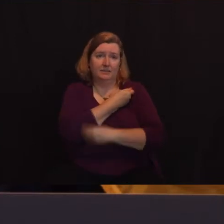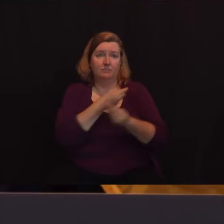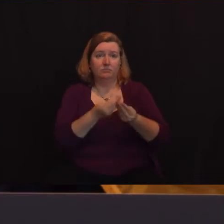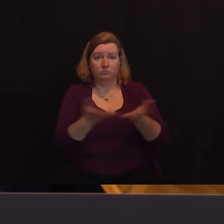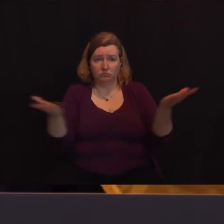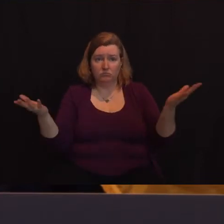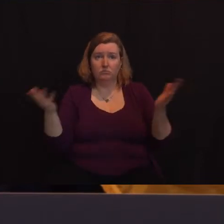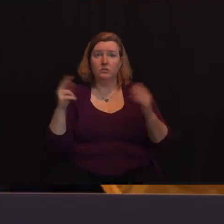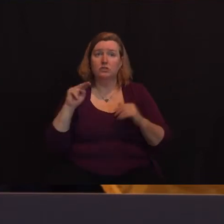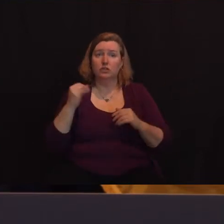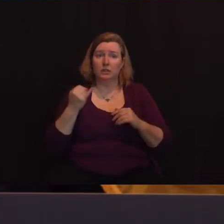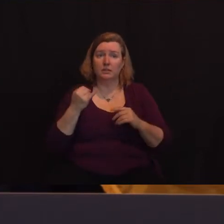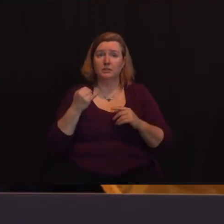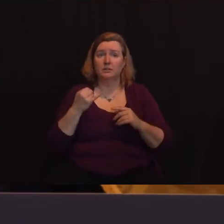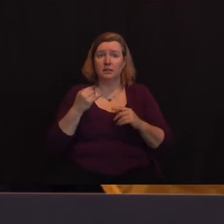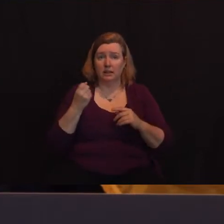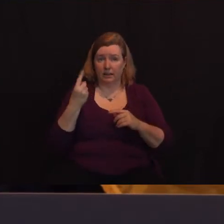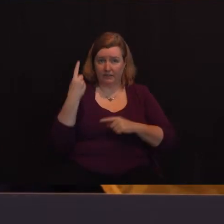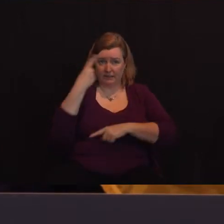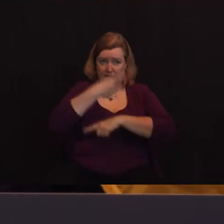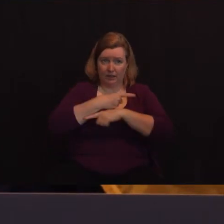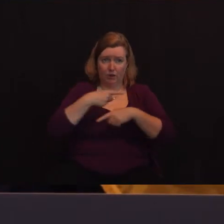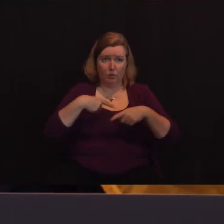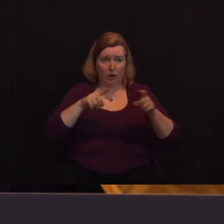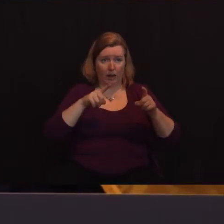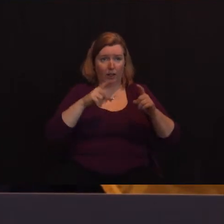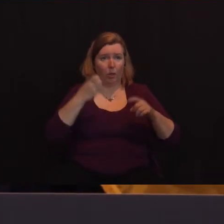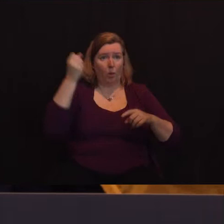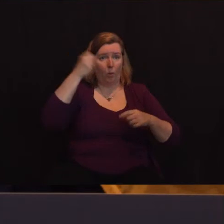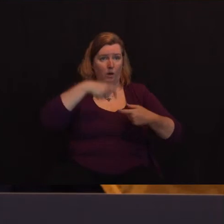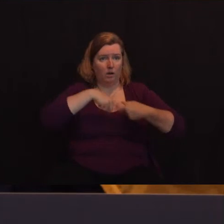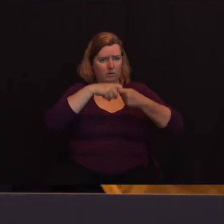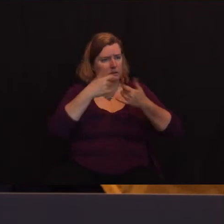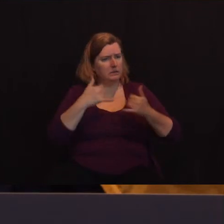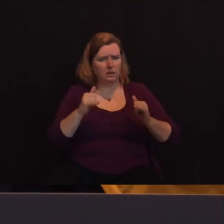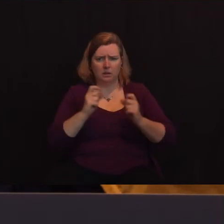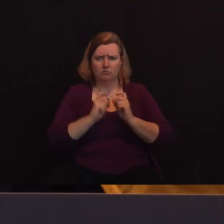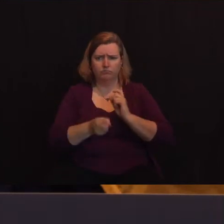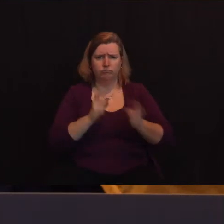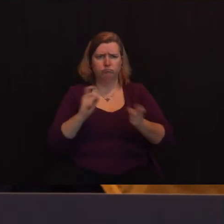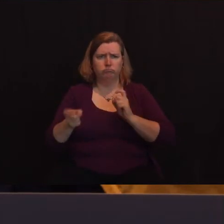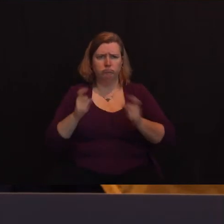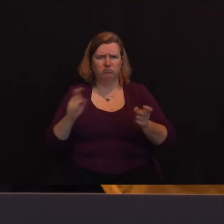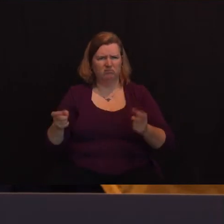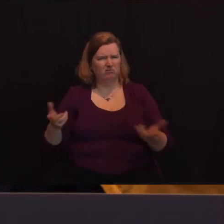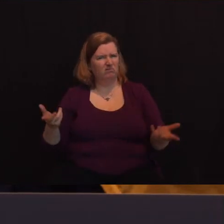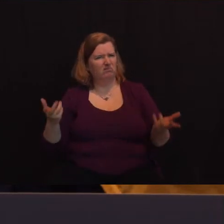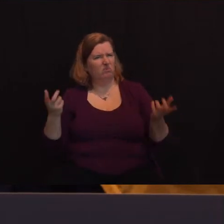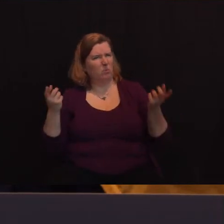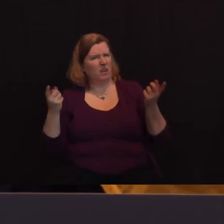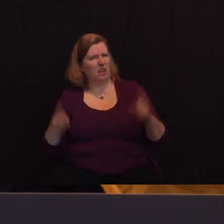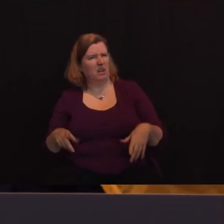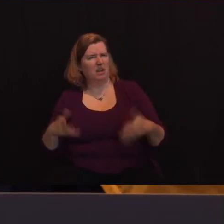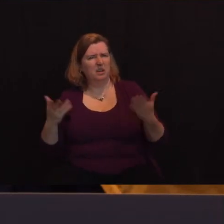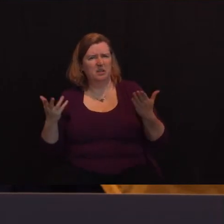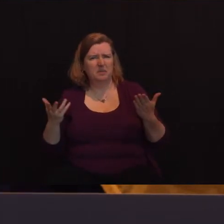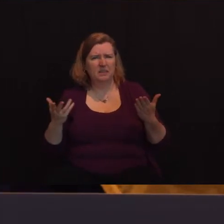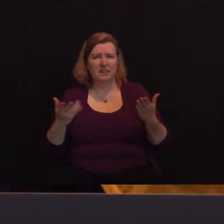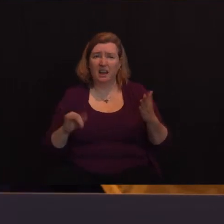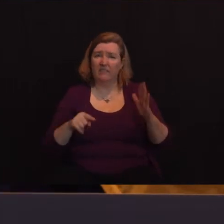during the 11-day period when it had been halted. Where did that happen, and were there any repercussions for